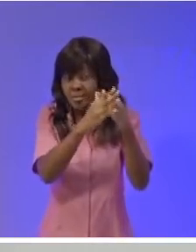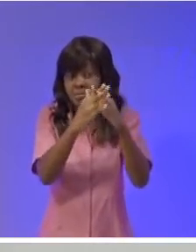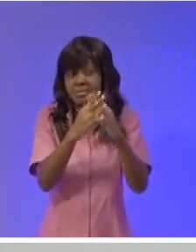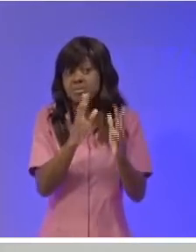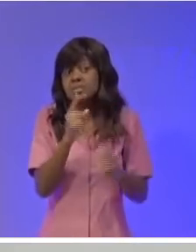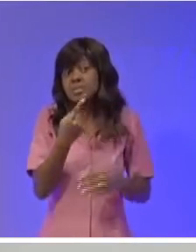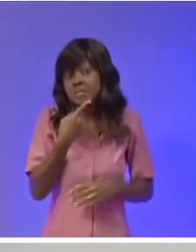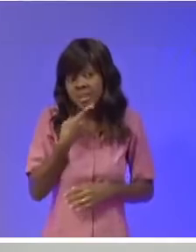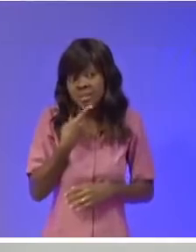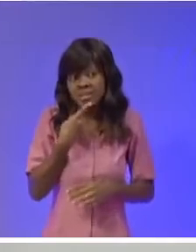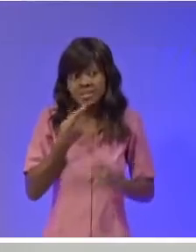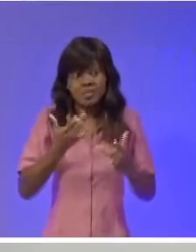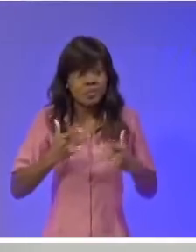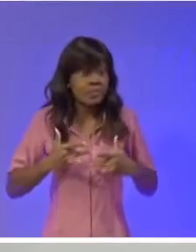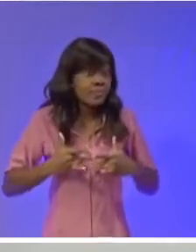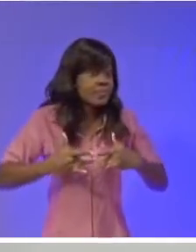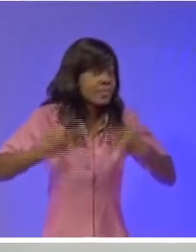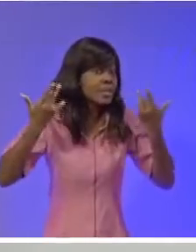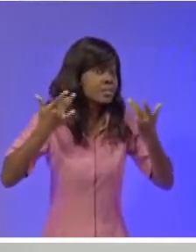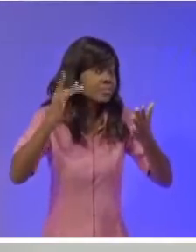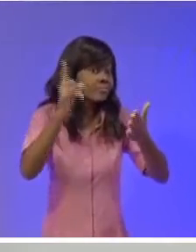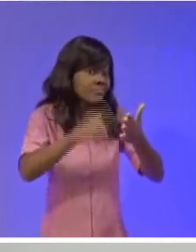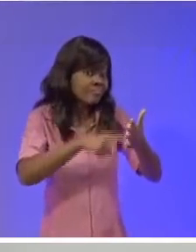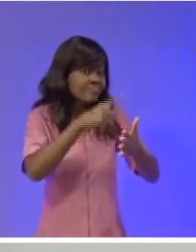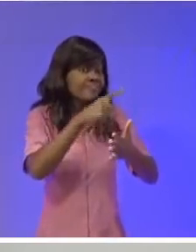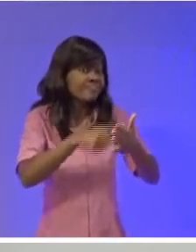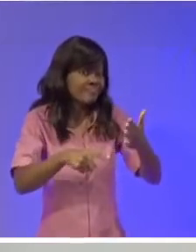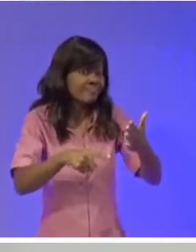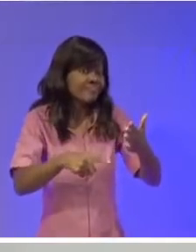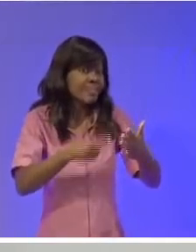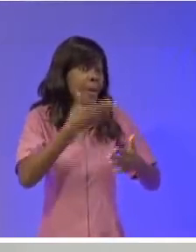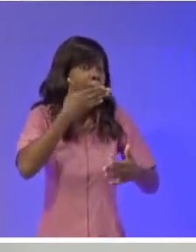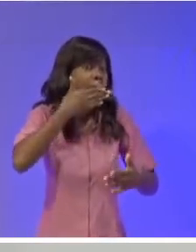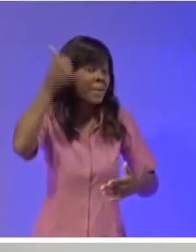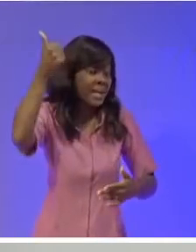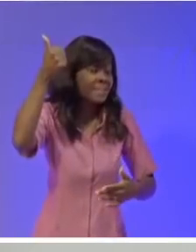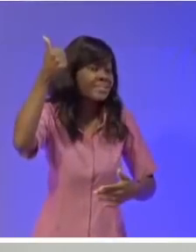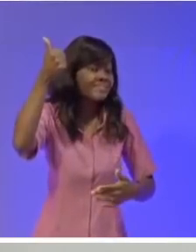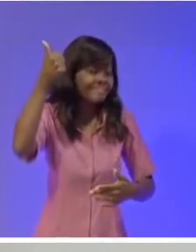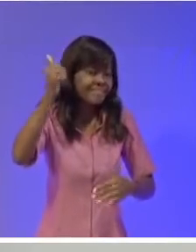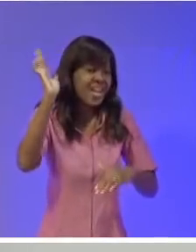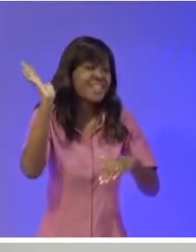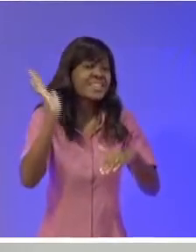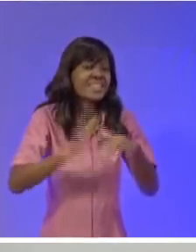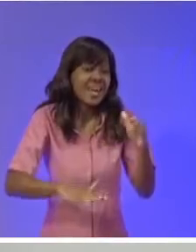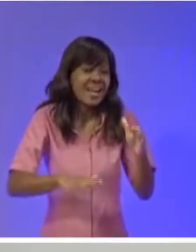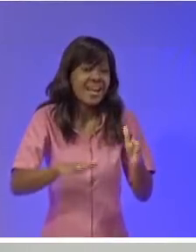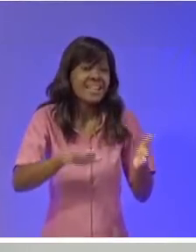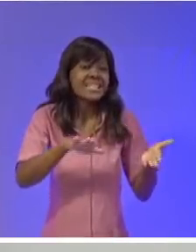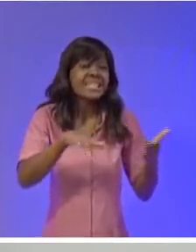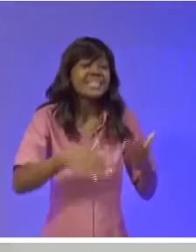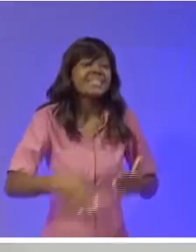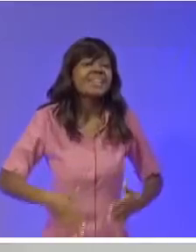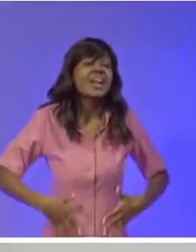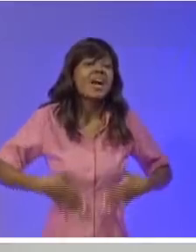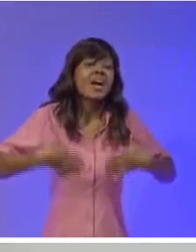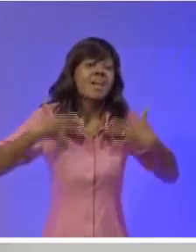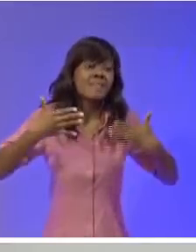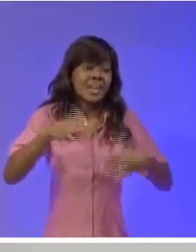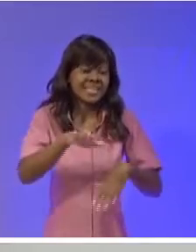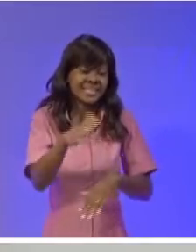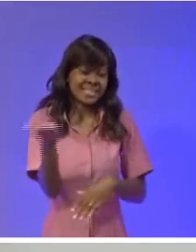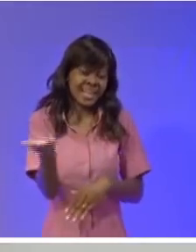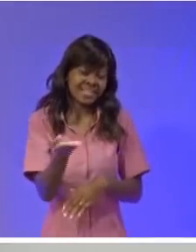cancelled is better than a life cancelled. Wow. That is Dr. Tedros. An event cancelled is better than a